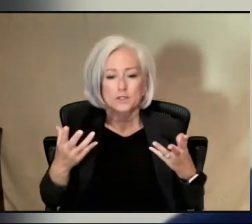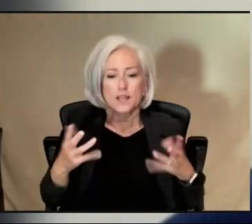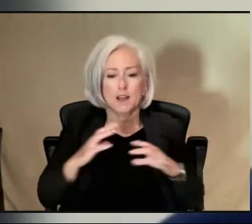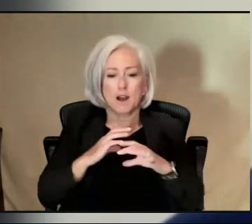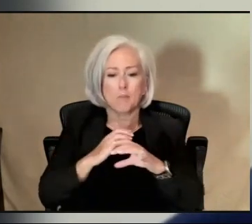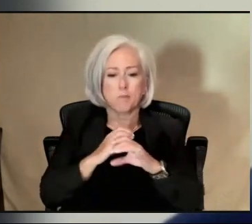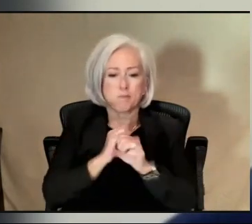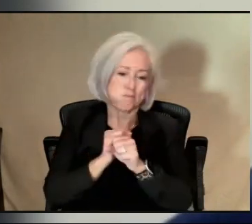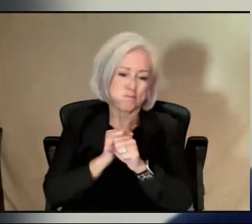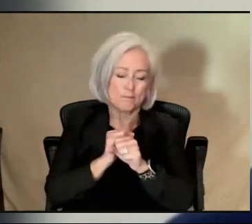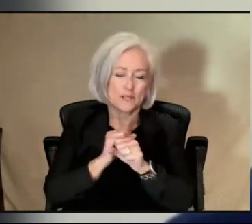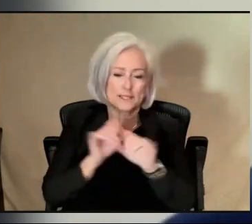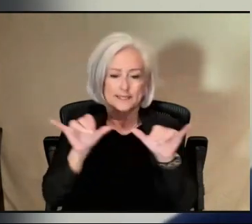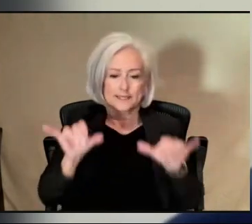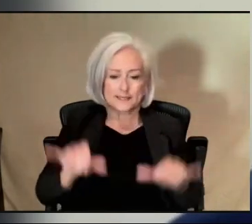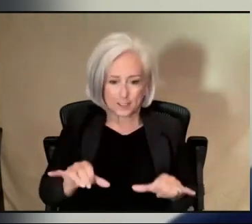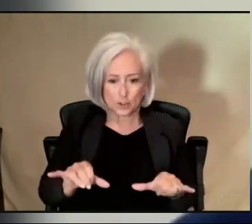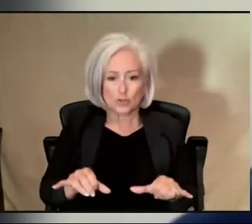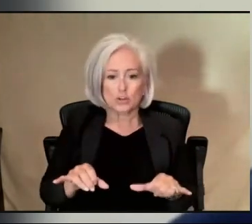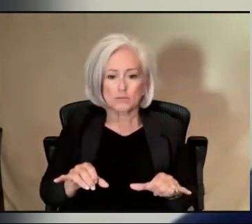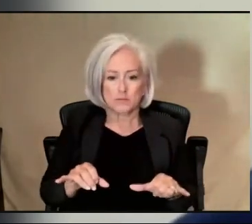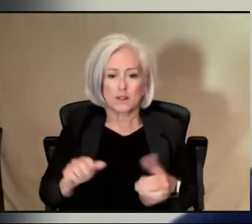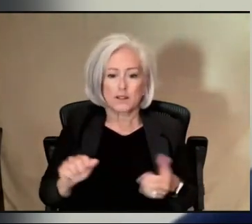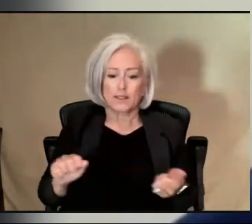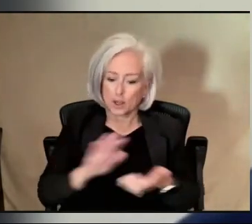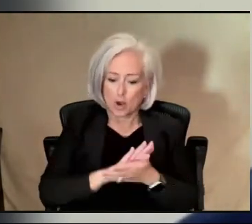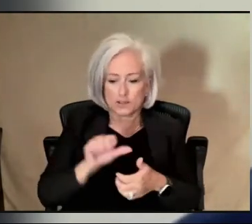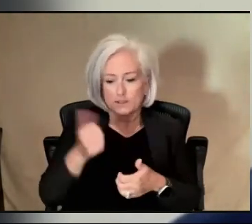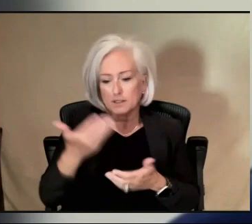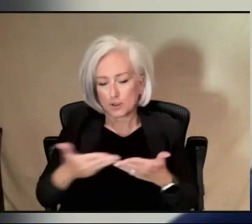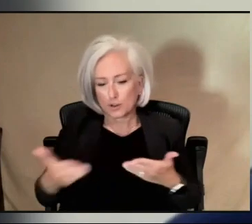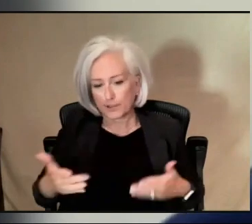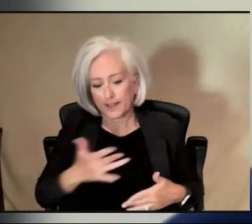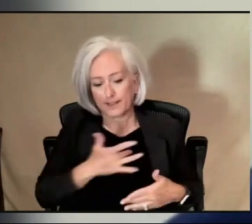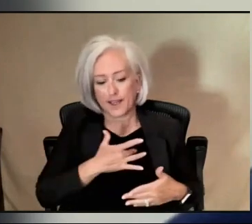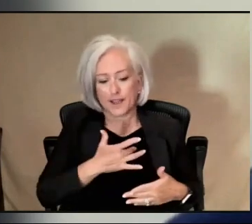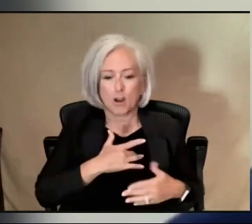children that does cause a Kawasaki, a heart inflammation,